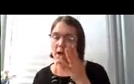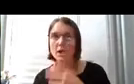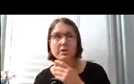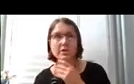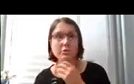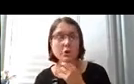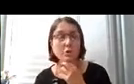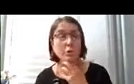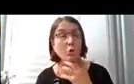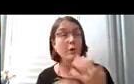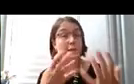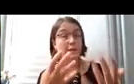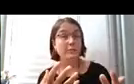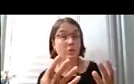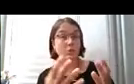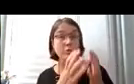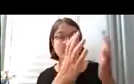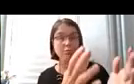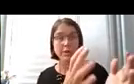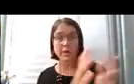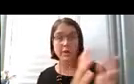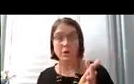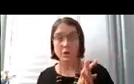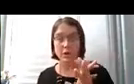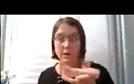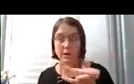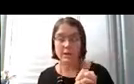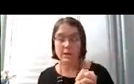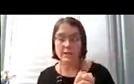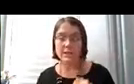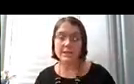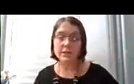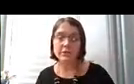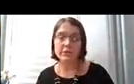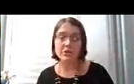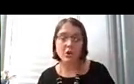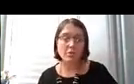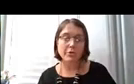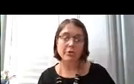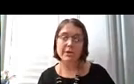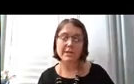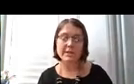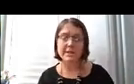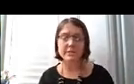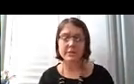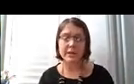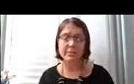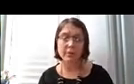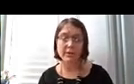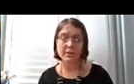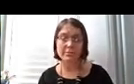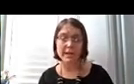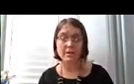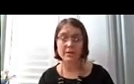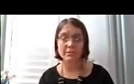lesson, I'll ask the group or individuals, if you're running it online, to think of the top three skills that employers may ask